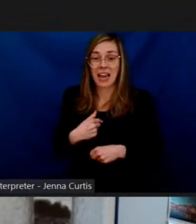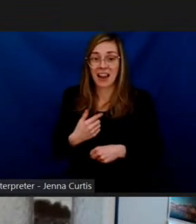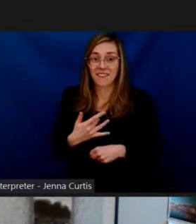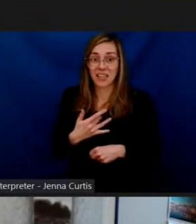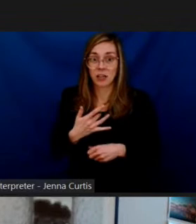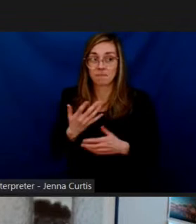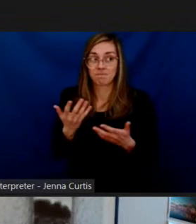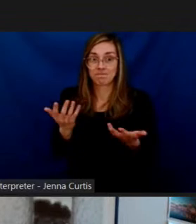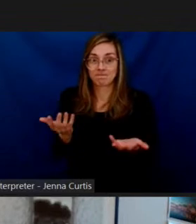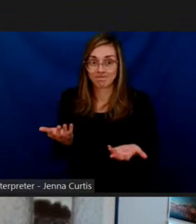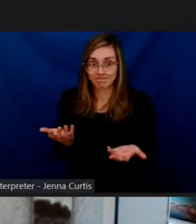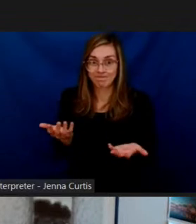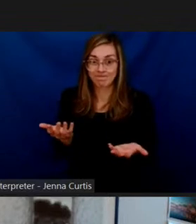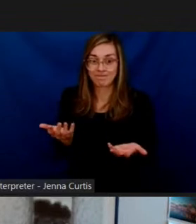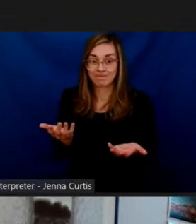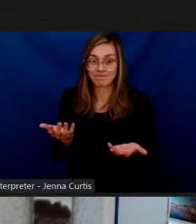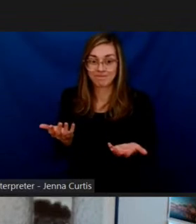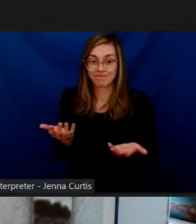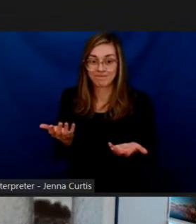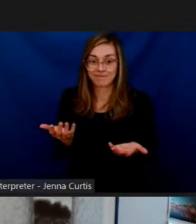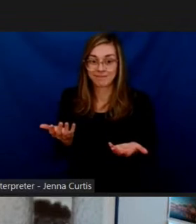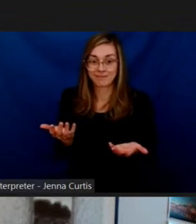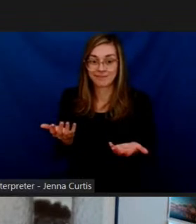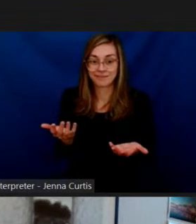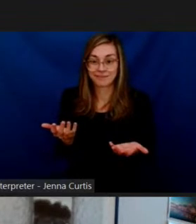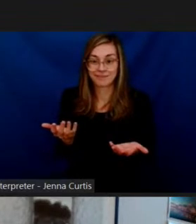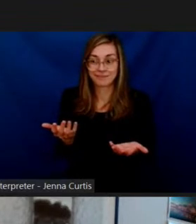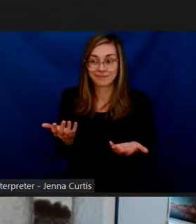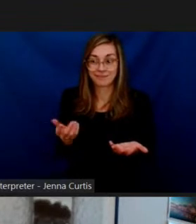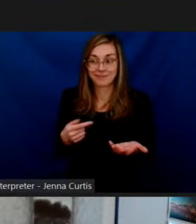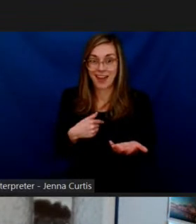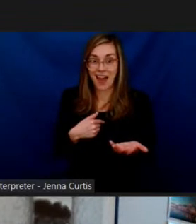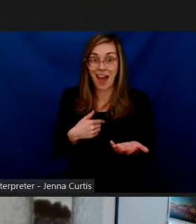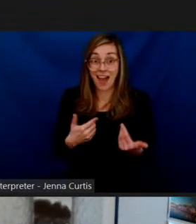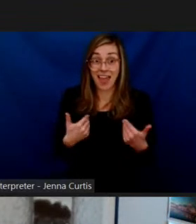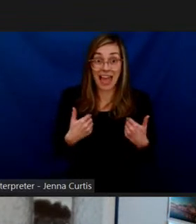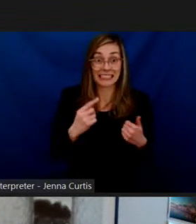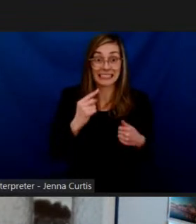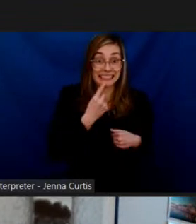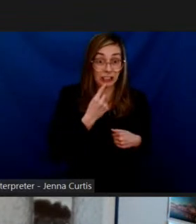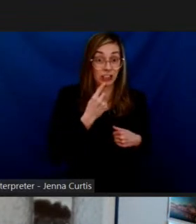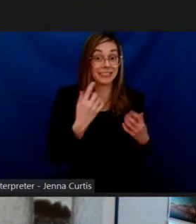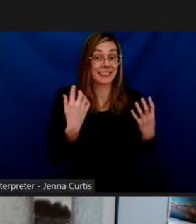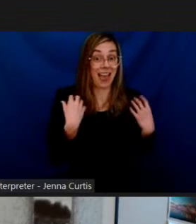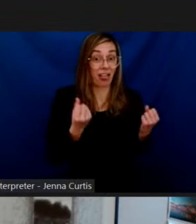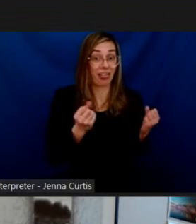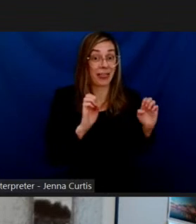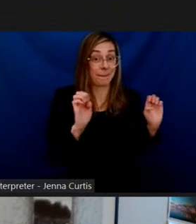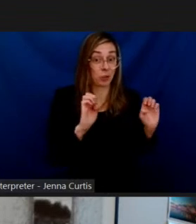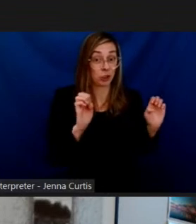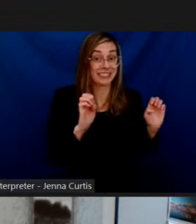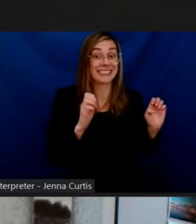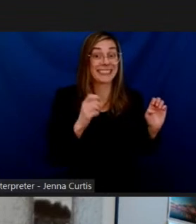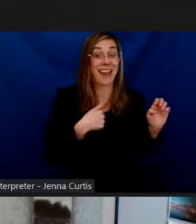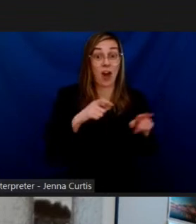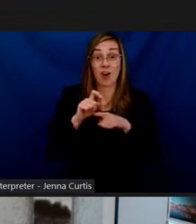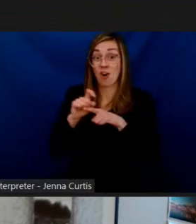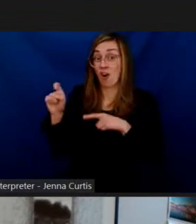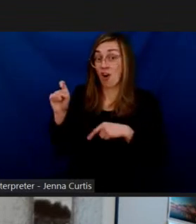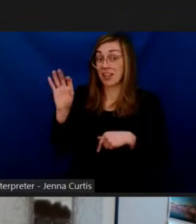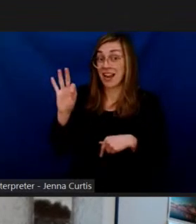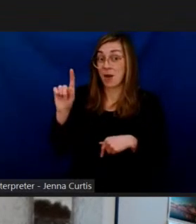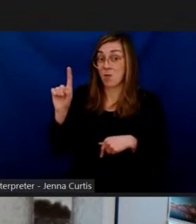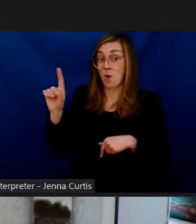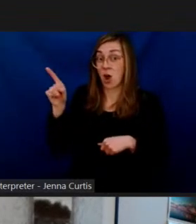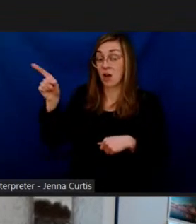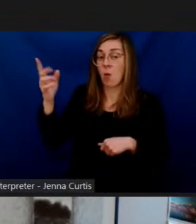have a personal emergency, like a serious health emergency, and be placed on hold. So